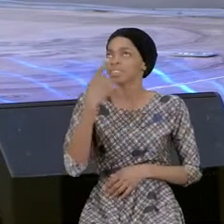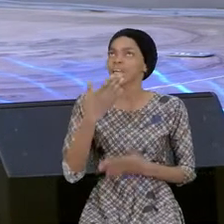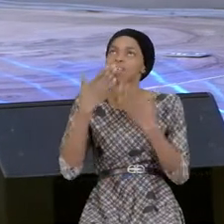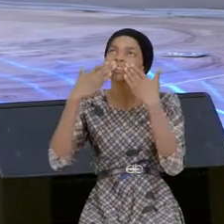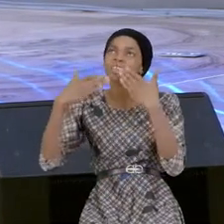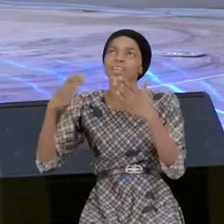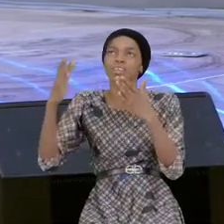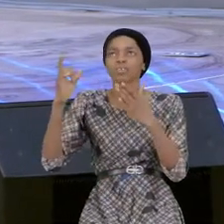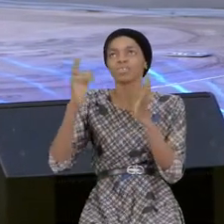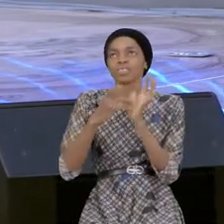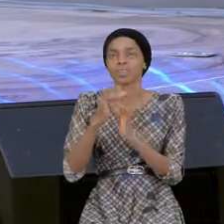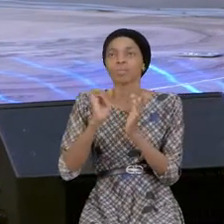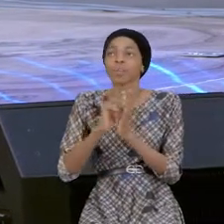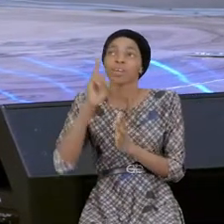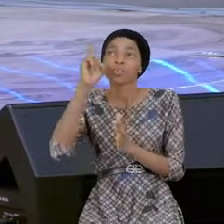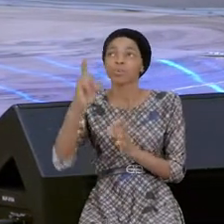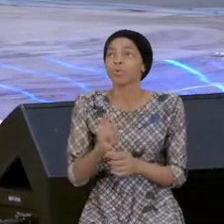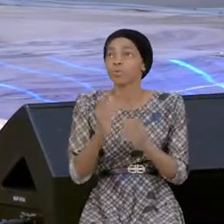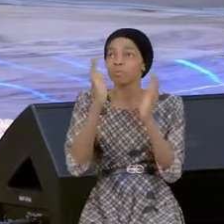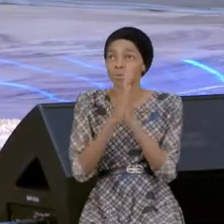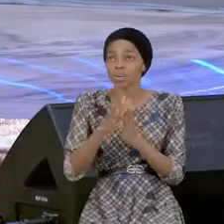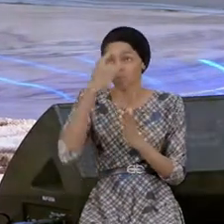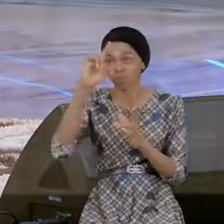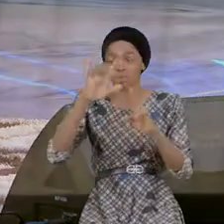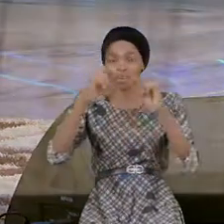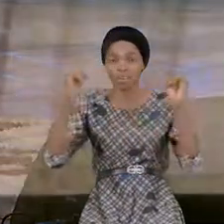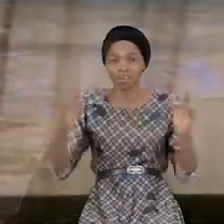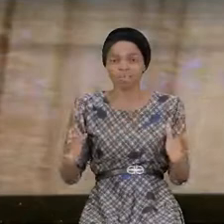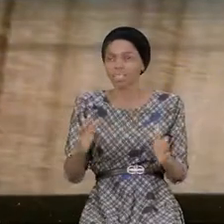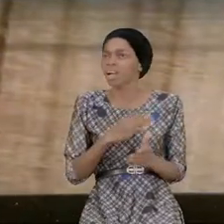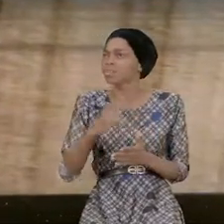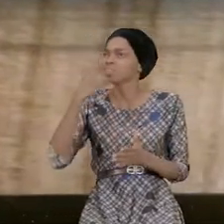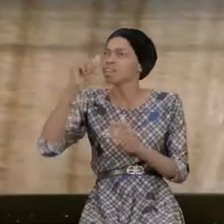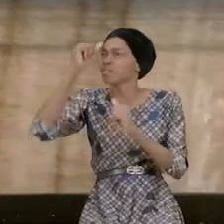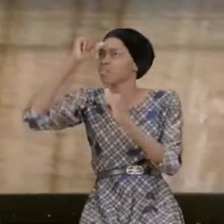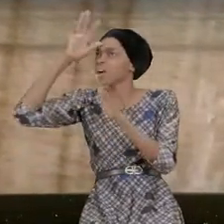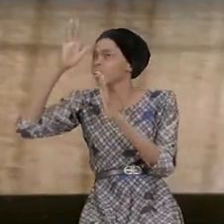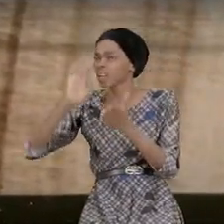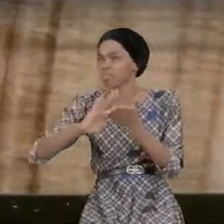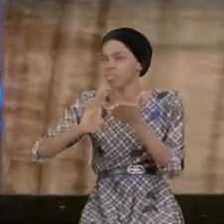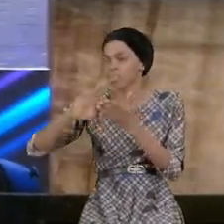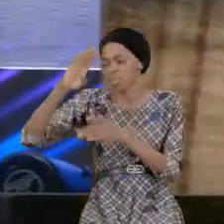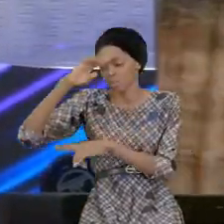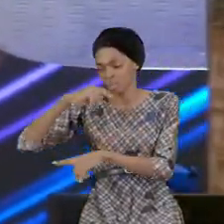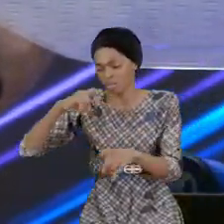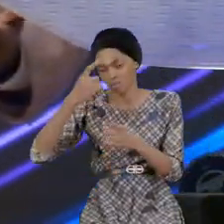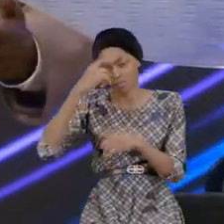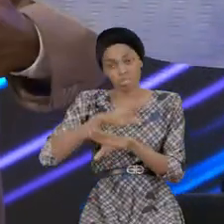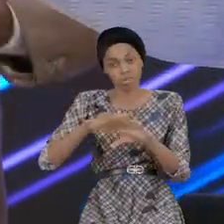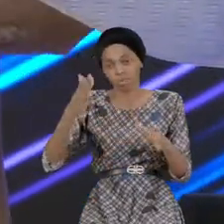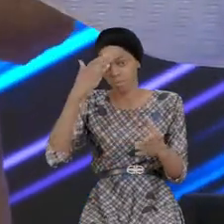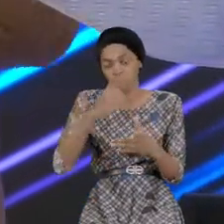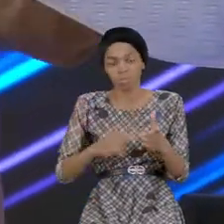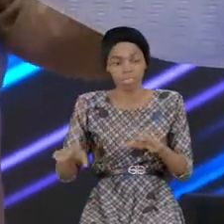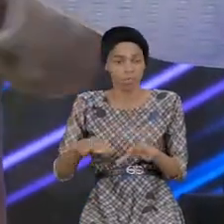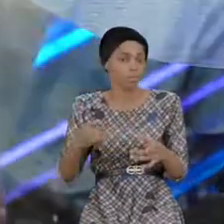enemies because of your love, and you said, 'Father, forgive them, for they know not what they do.'" I am saying the same thing,